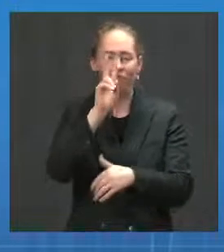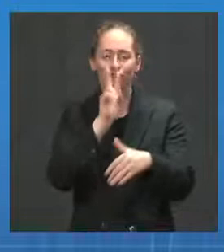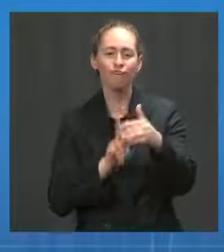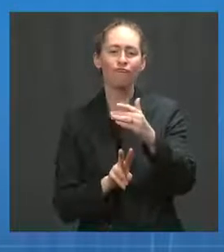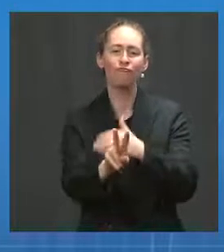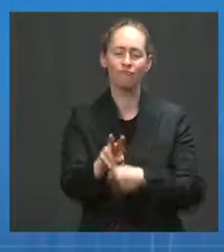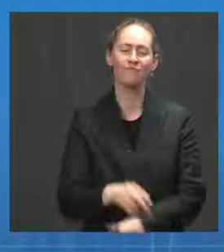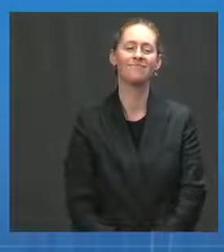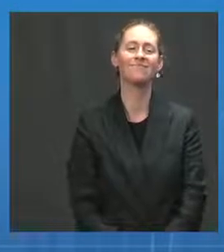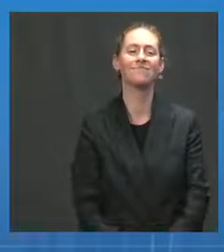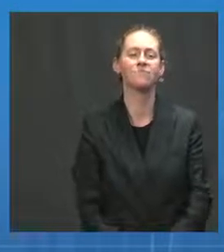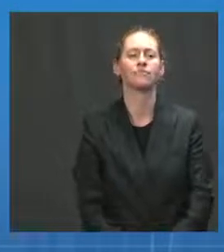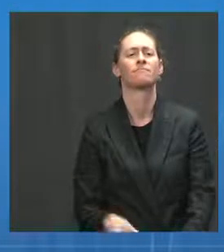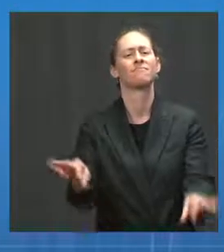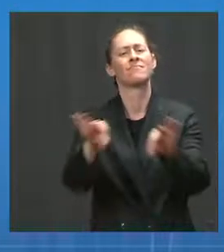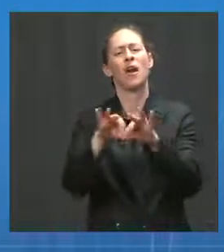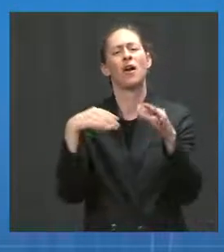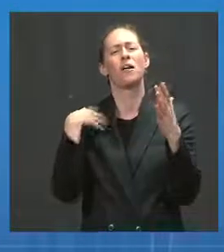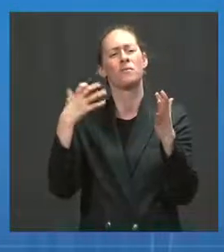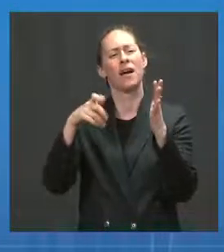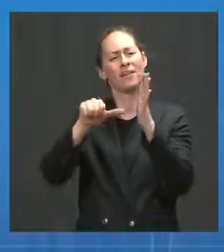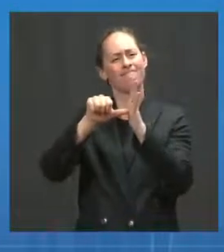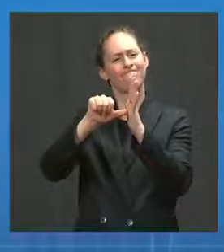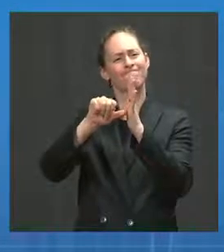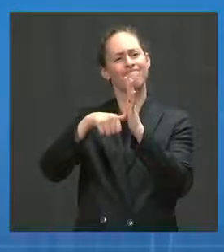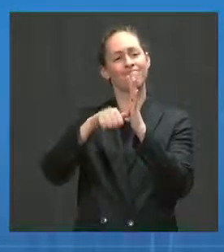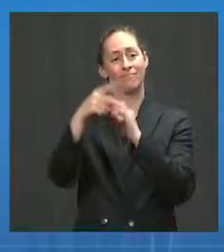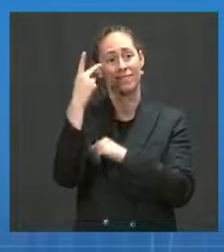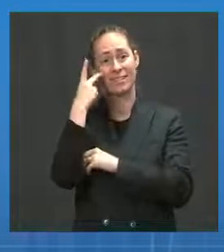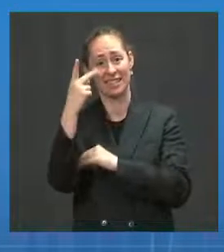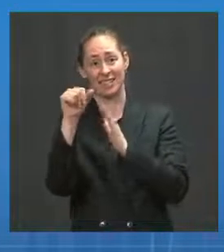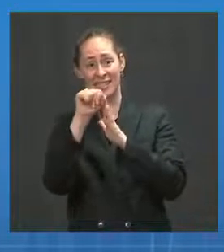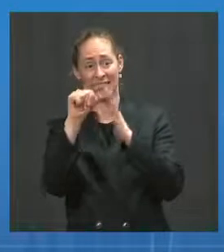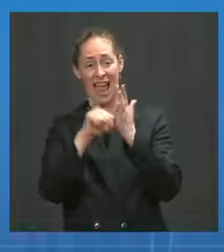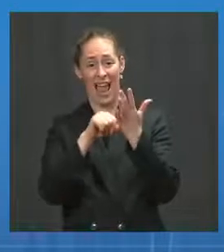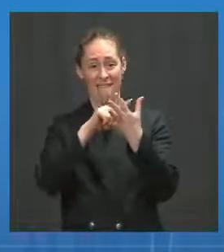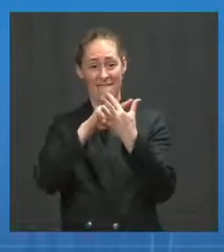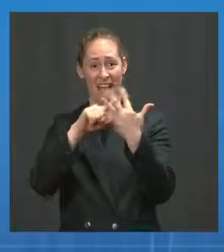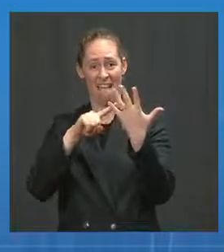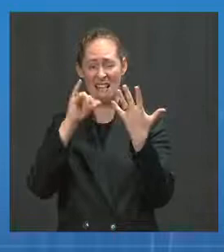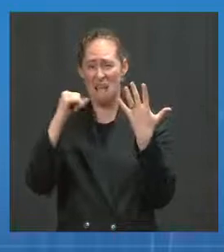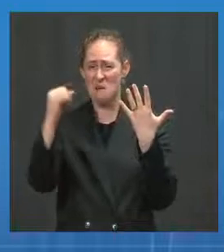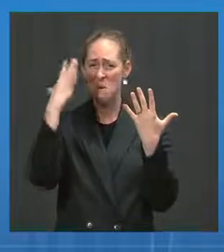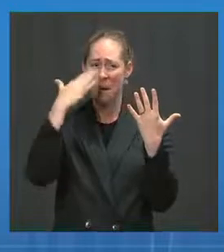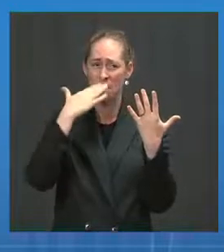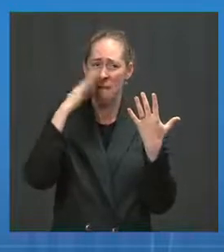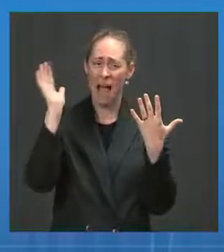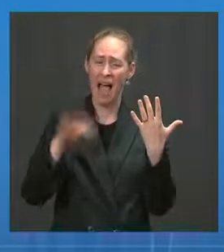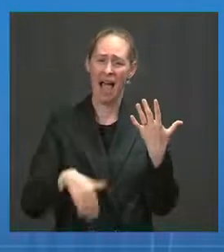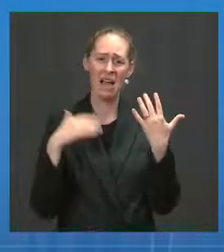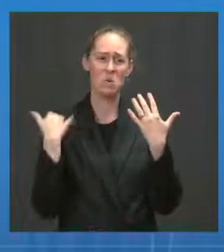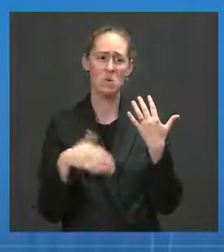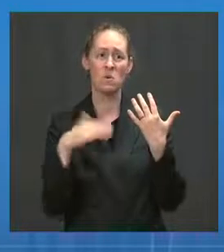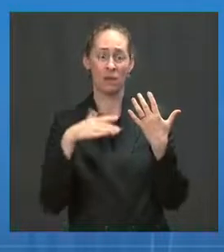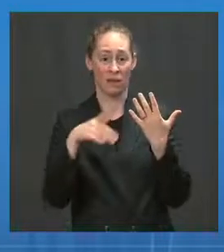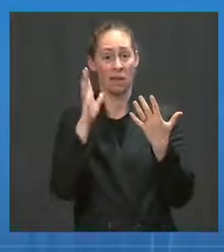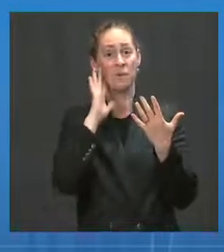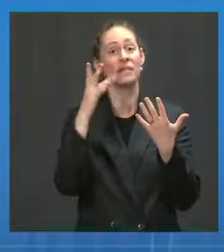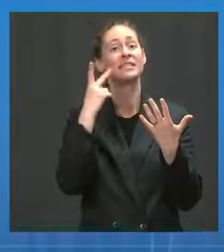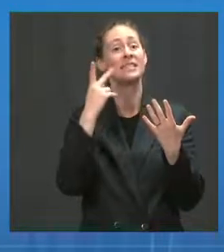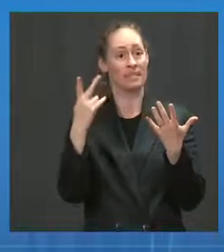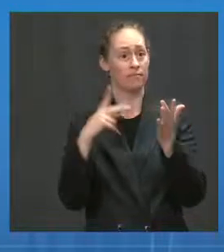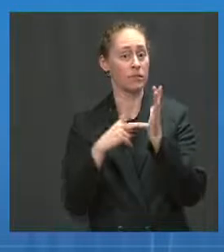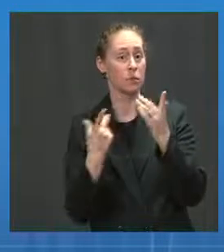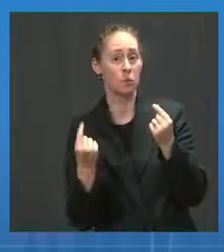Importantly, states with the highest case rates are seeing their vaccination rates go up. In